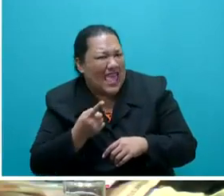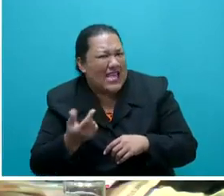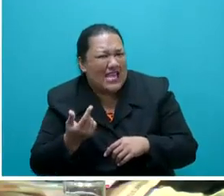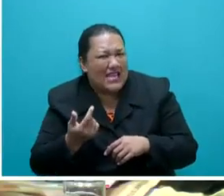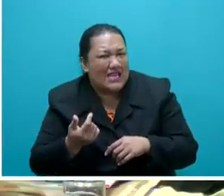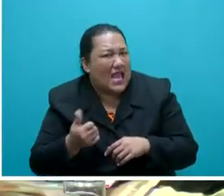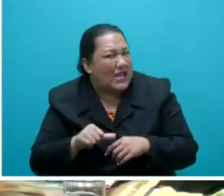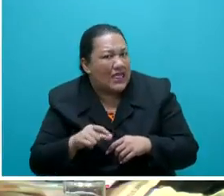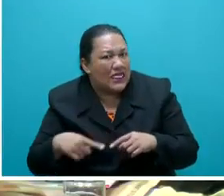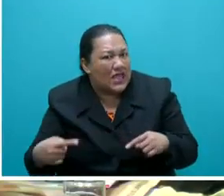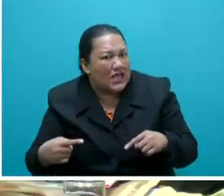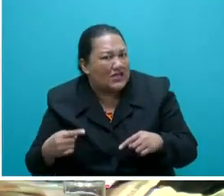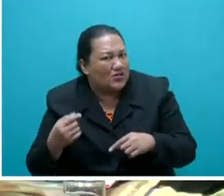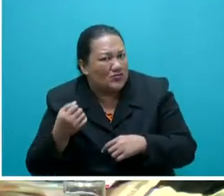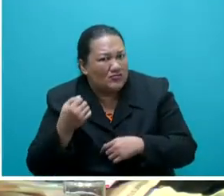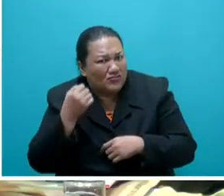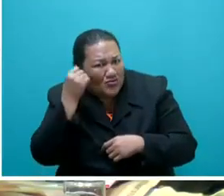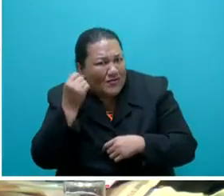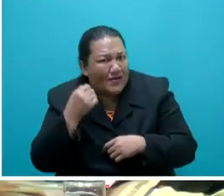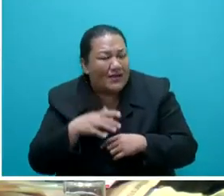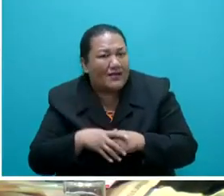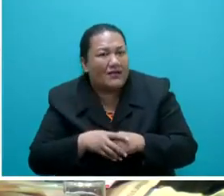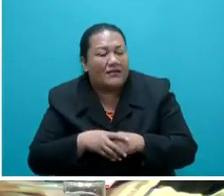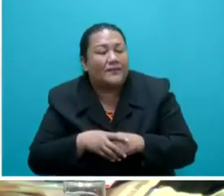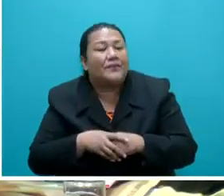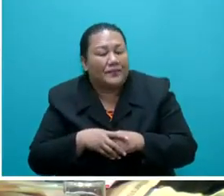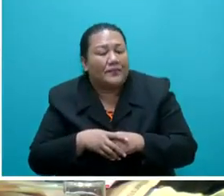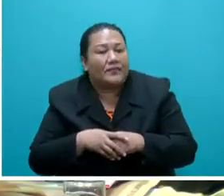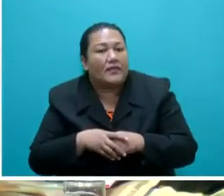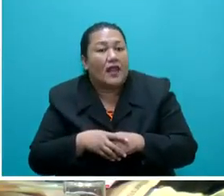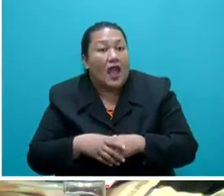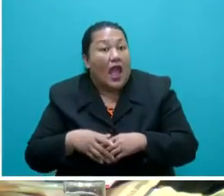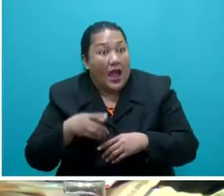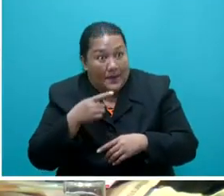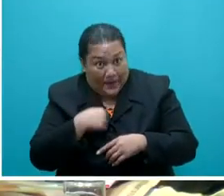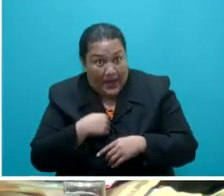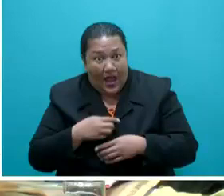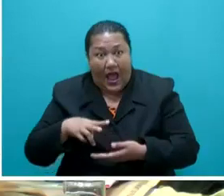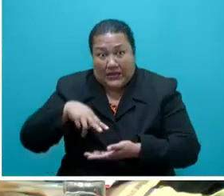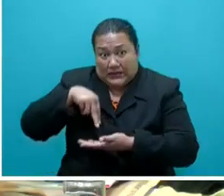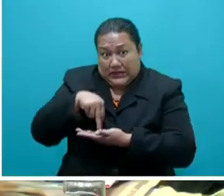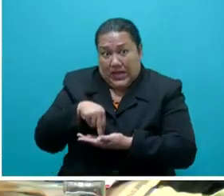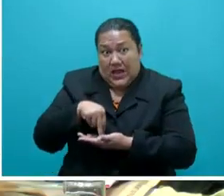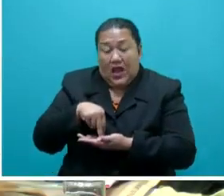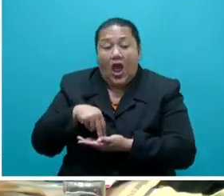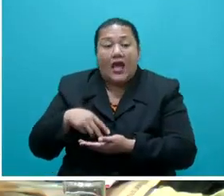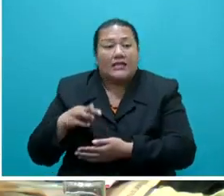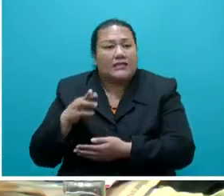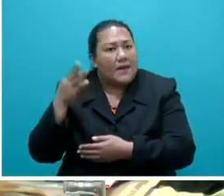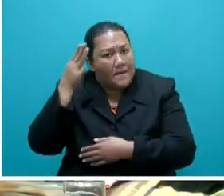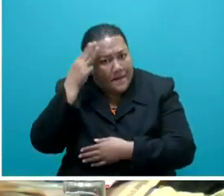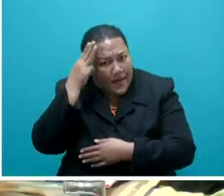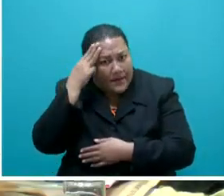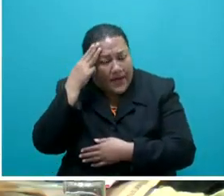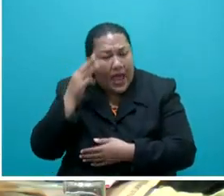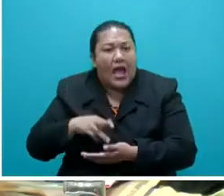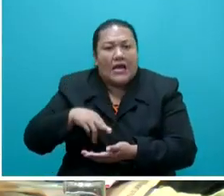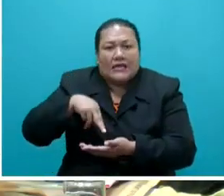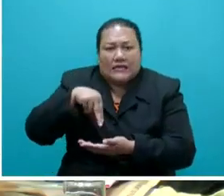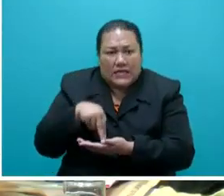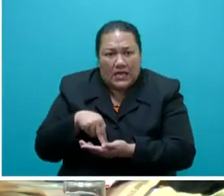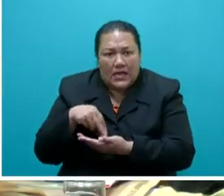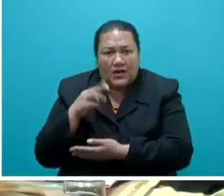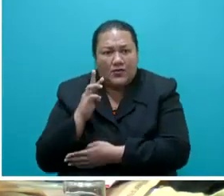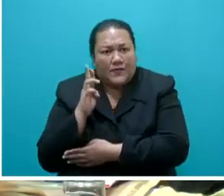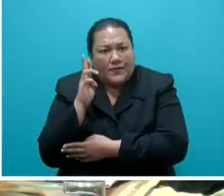of Parliament or as the Minister for Children, I speak as a mother whose children have been cursed by a leader of this